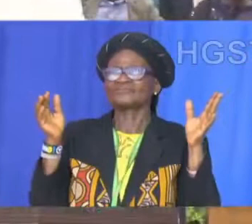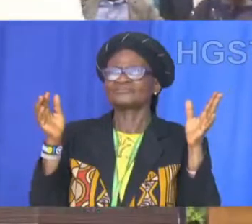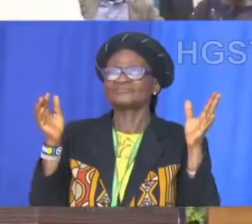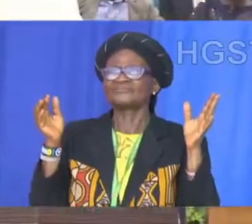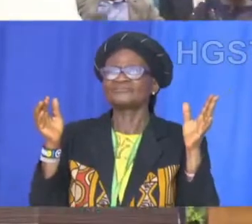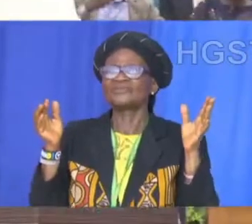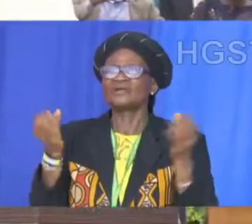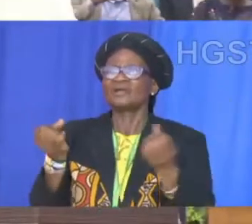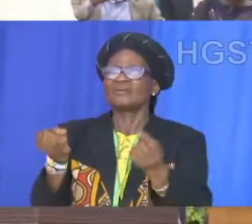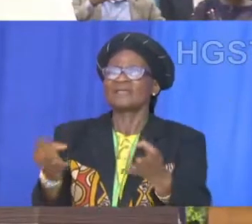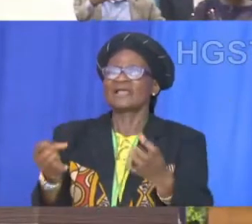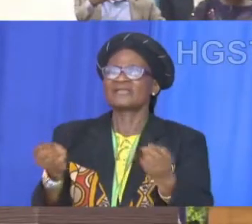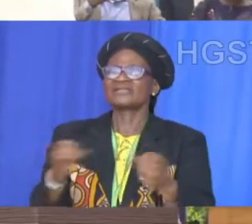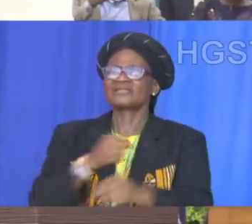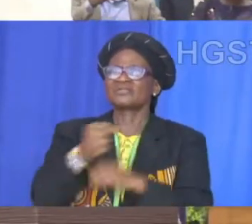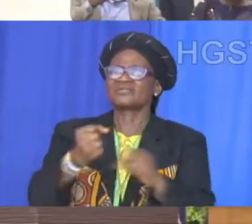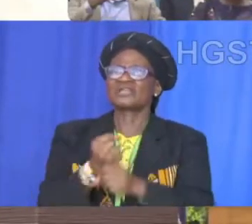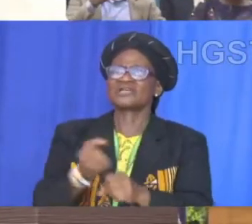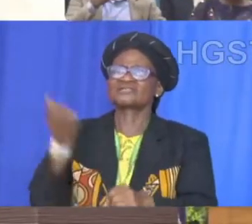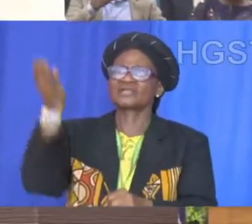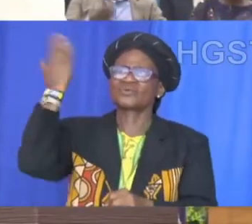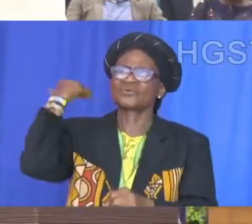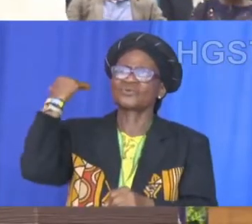Several years ago,